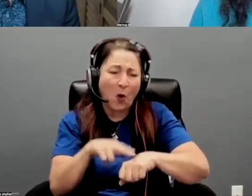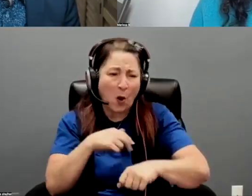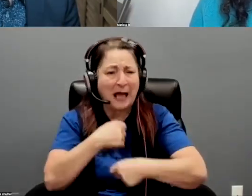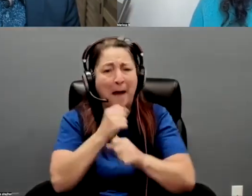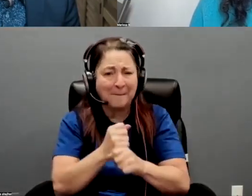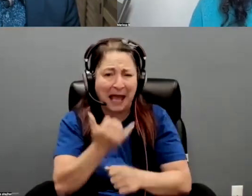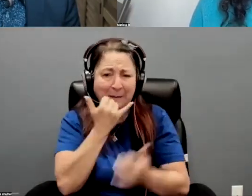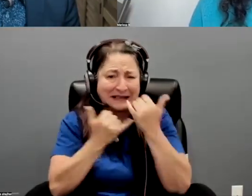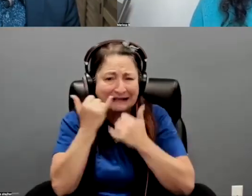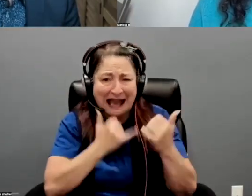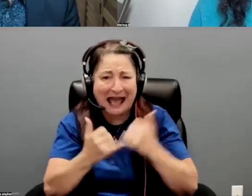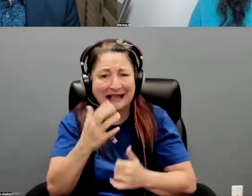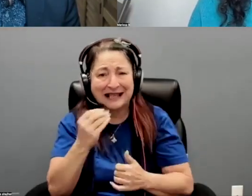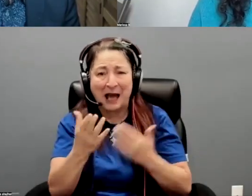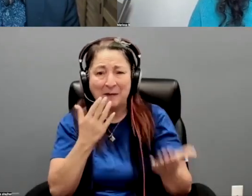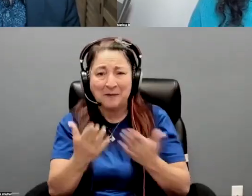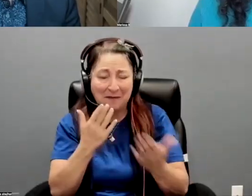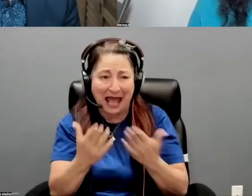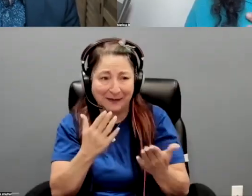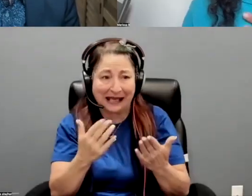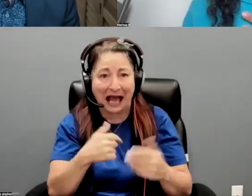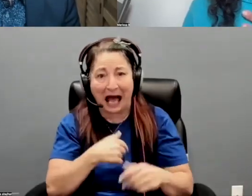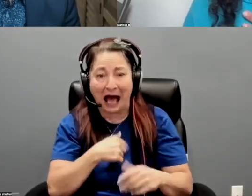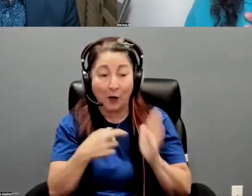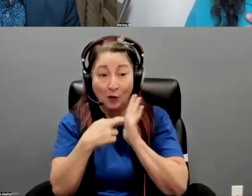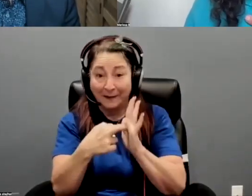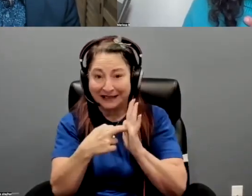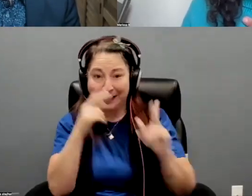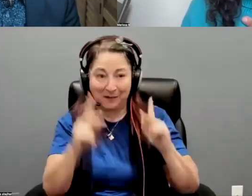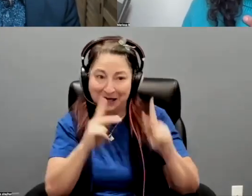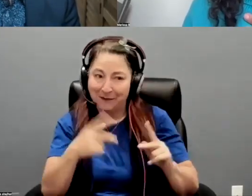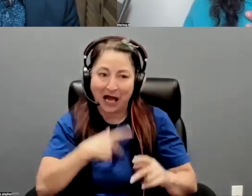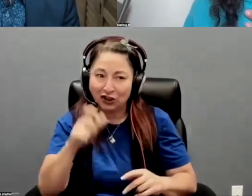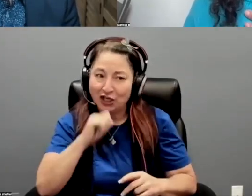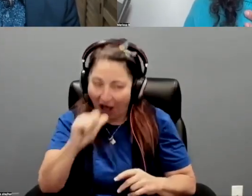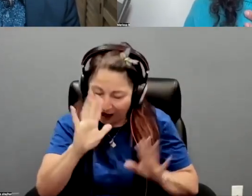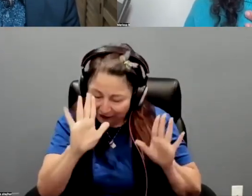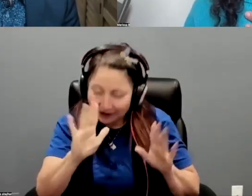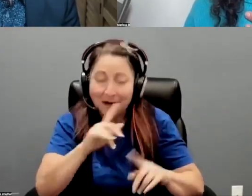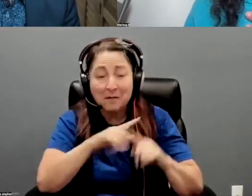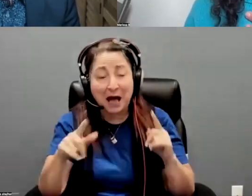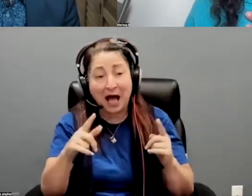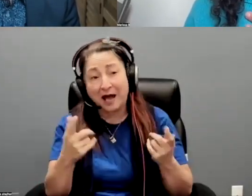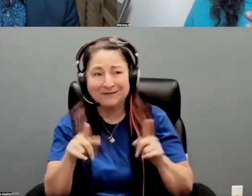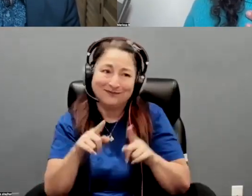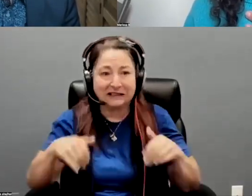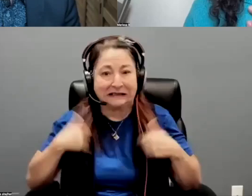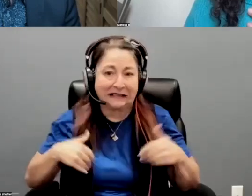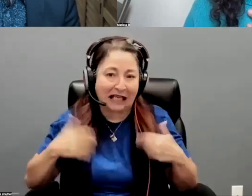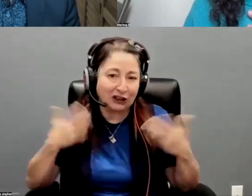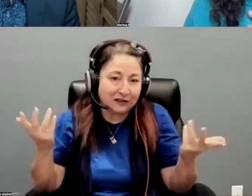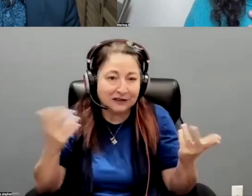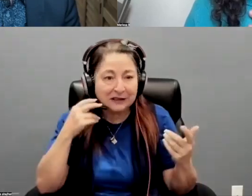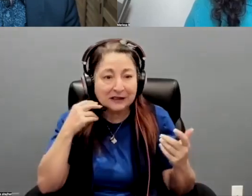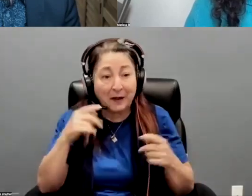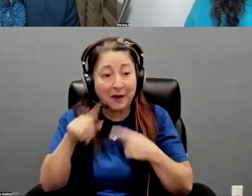maybe spoke over communities along the way that I shouldn't have as like a teenager. But I think it is important to, when you do